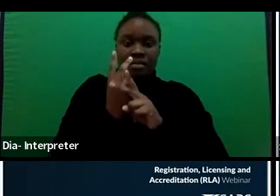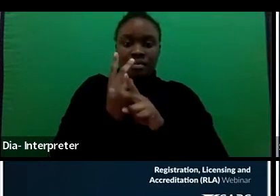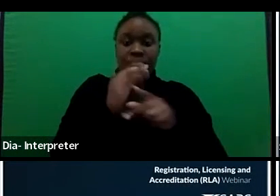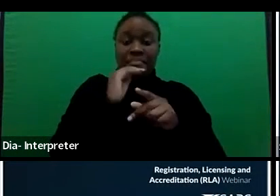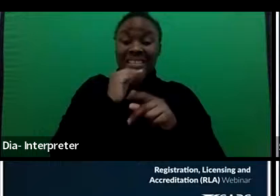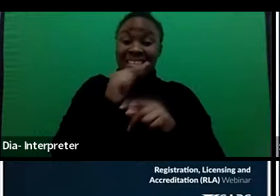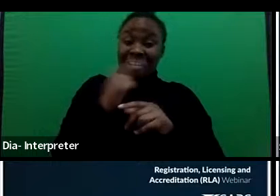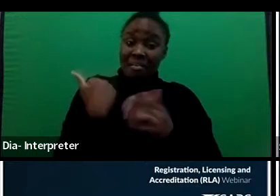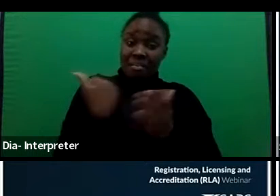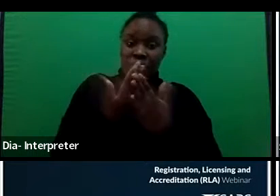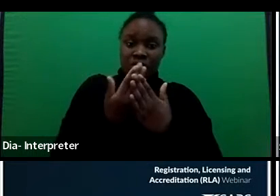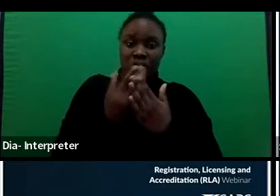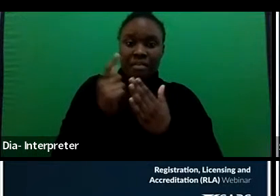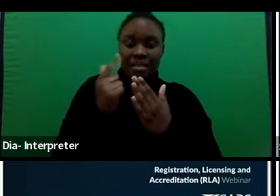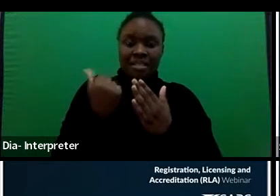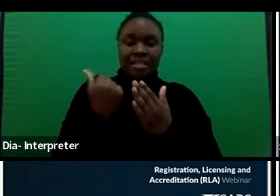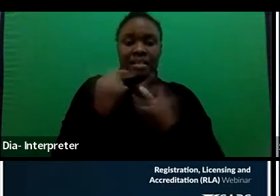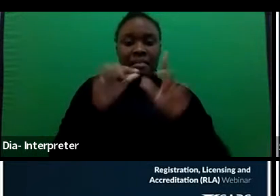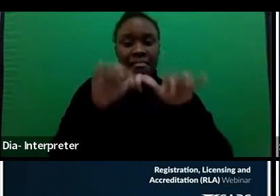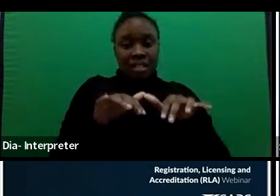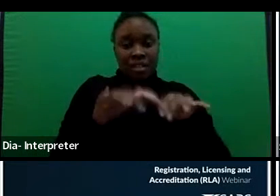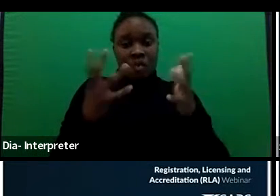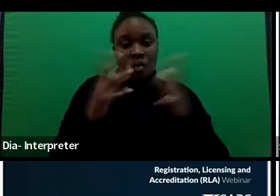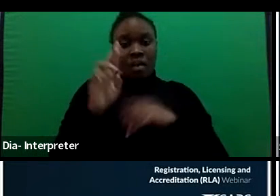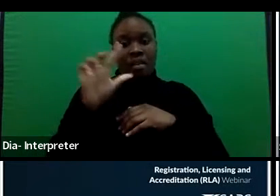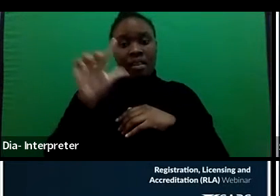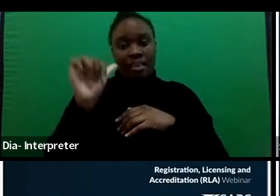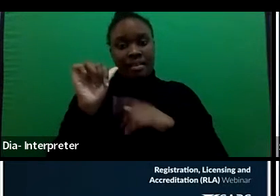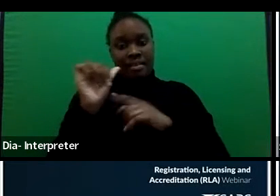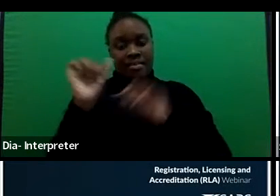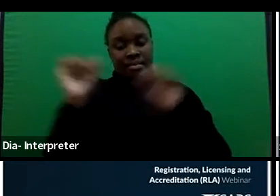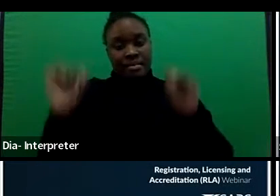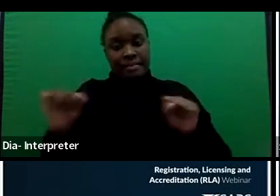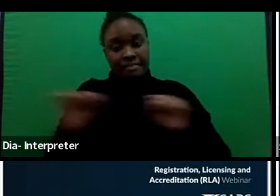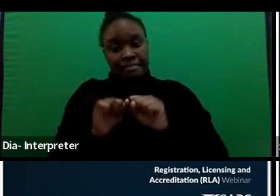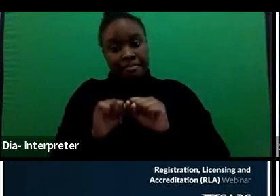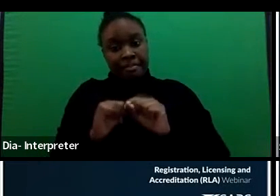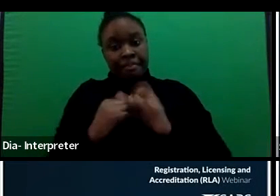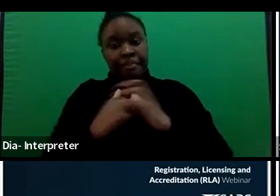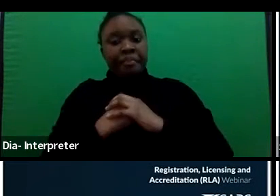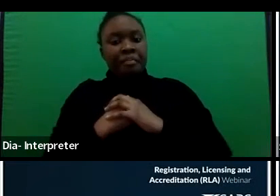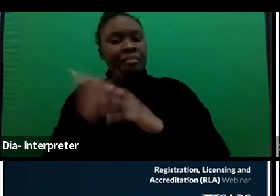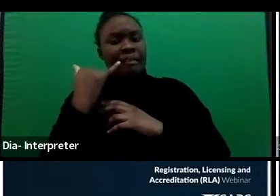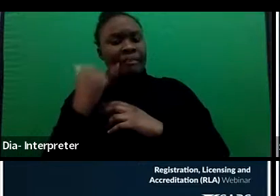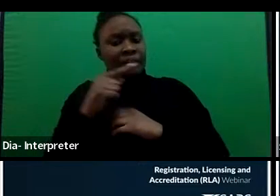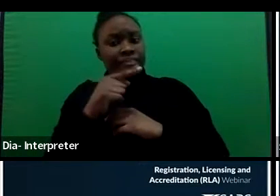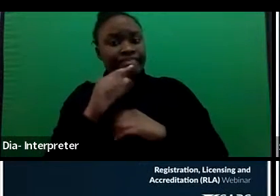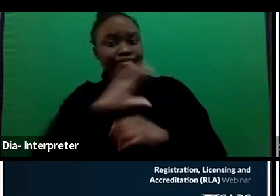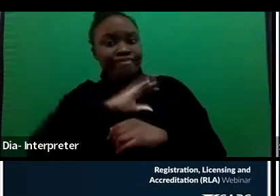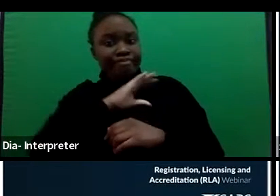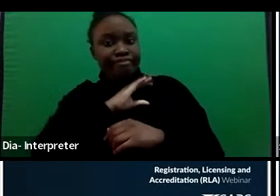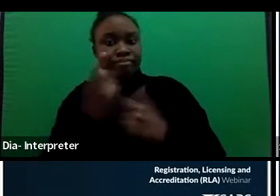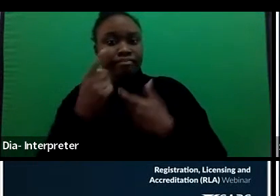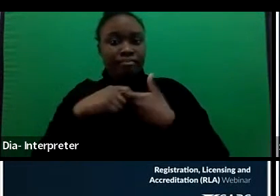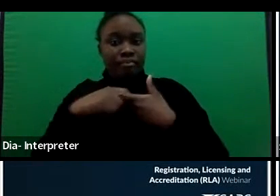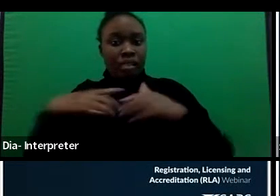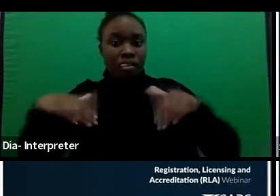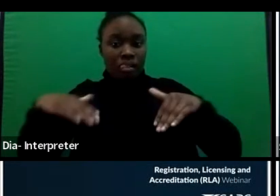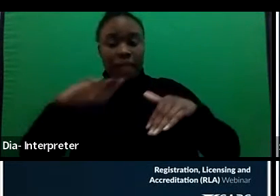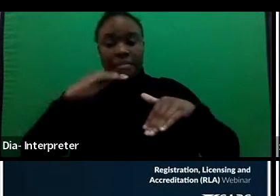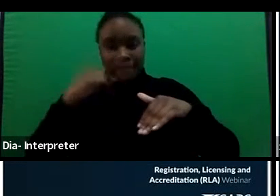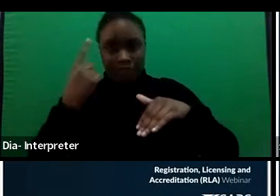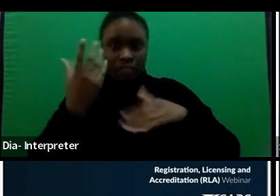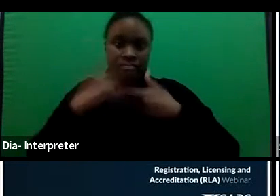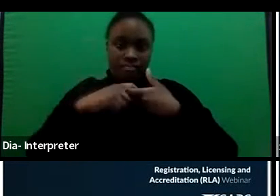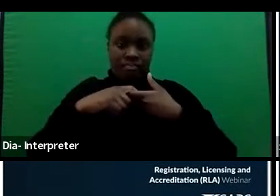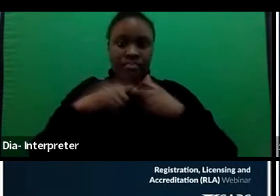been submitted or captured on the RLA system. So if it is a client that hasn't been onboarded yet, they first need to onboard that